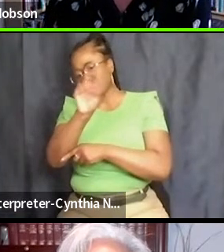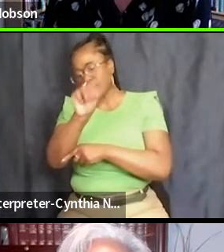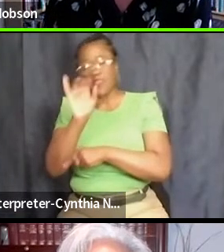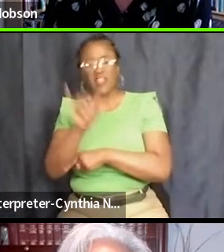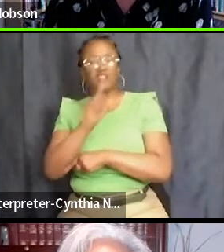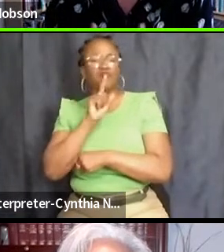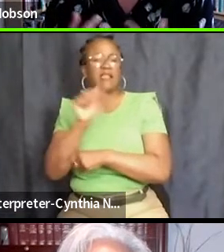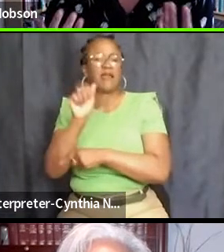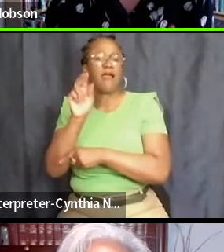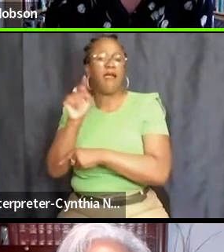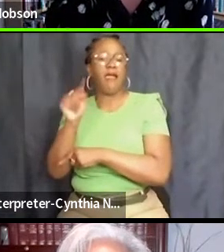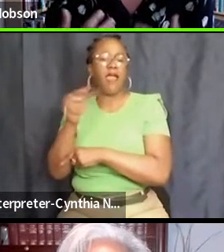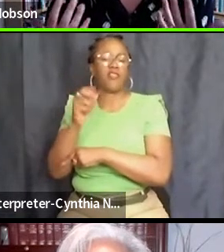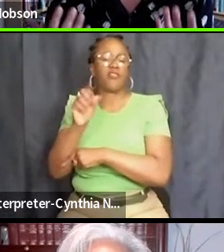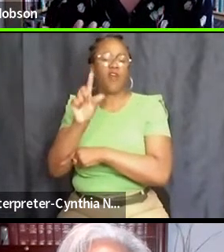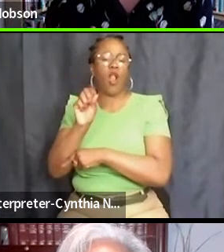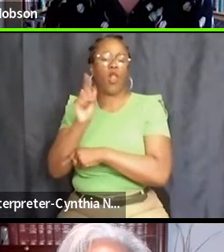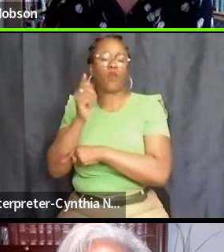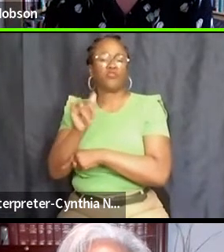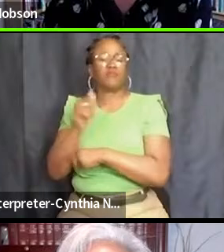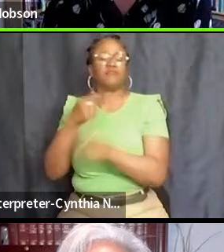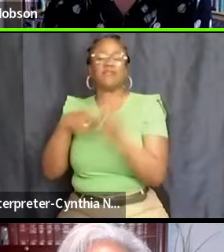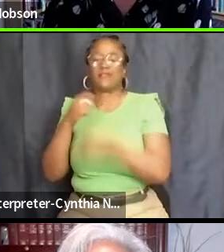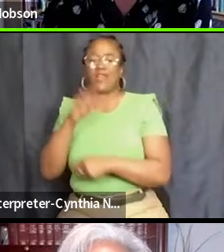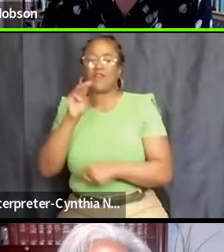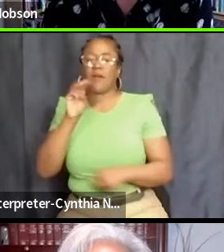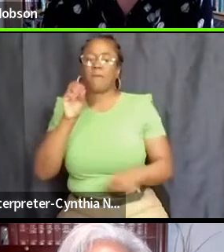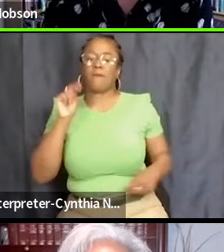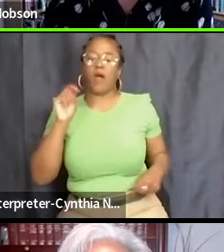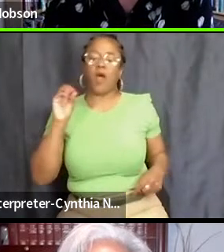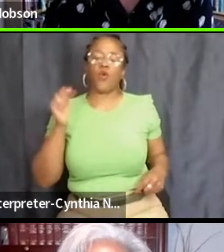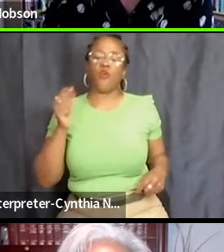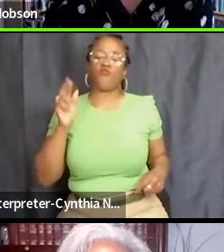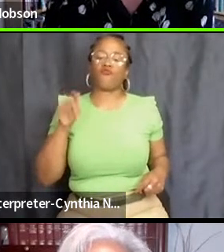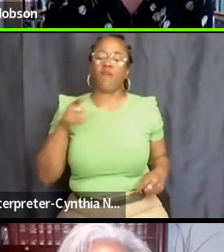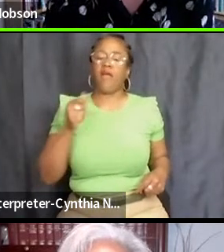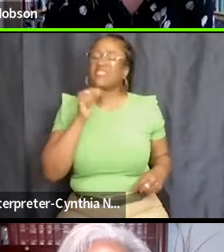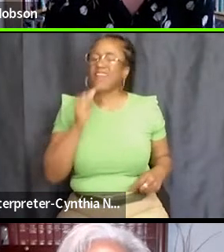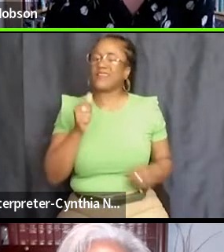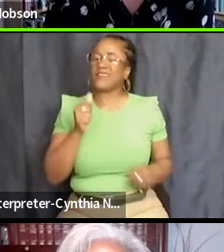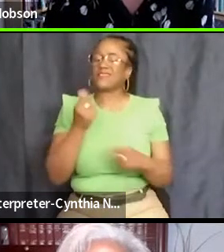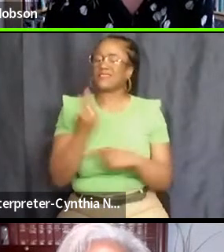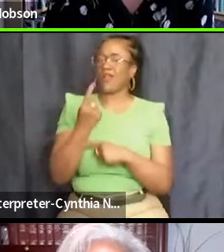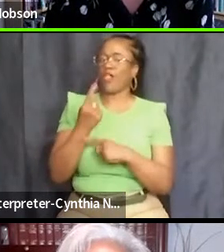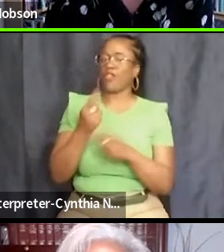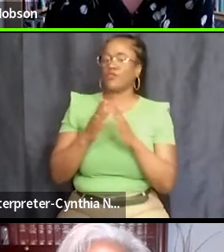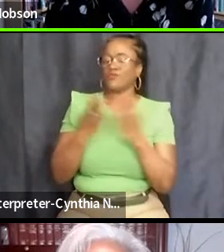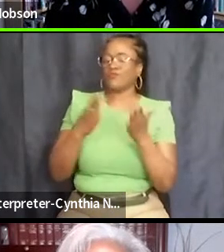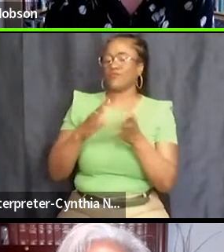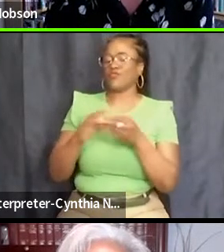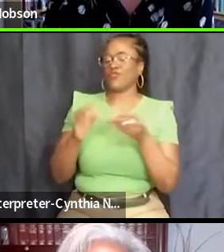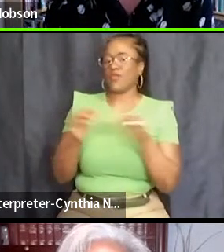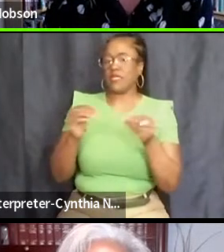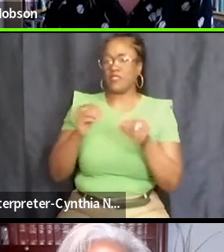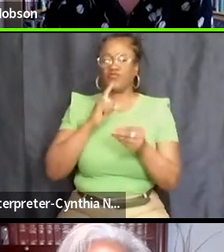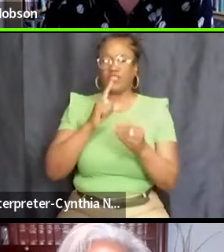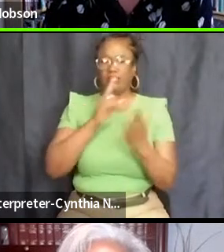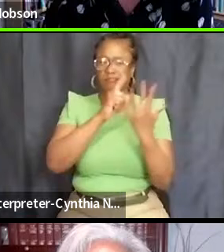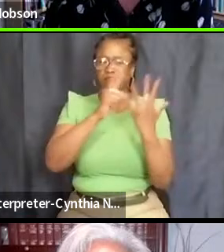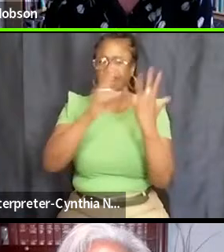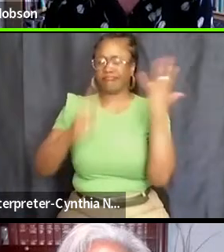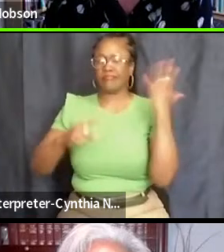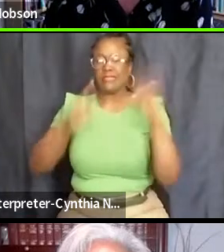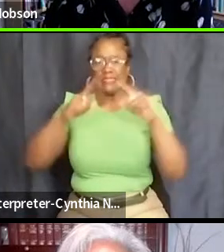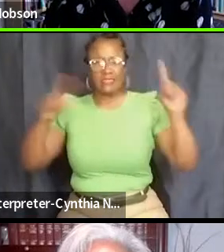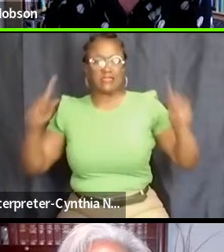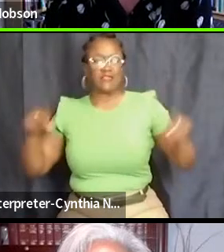anthology rather than a monograph or, you know, a kind of single story. So it's an anthology of original sources from all different kinds of social